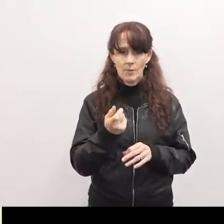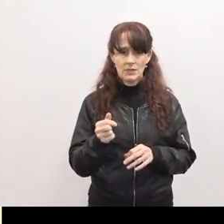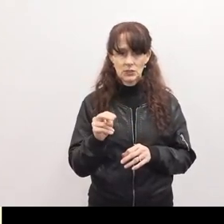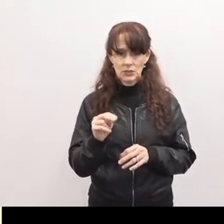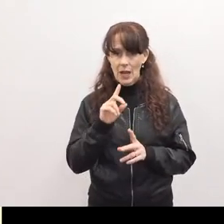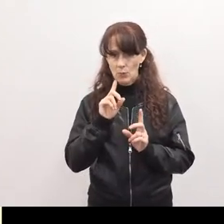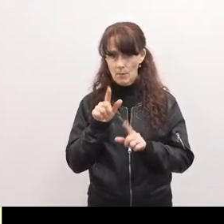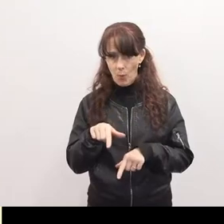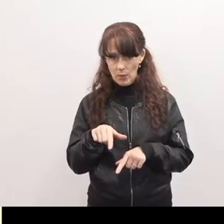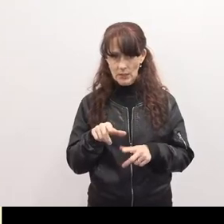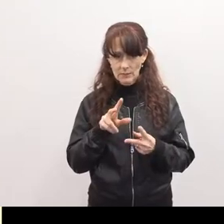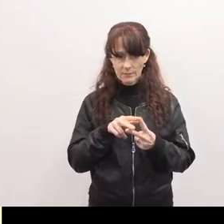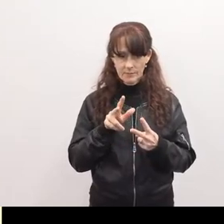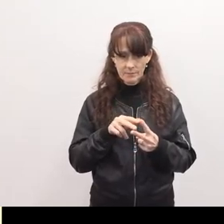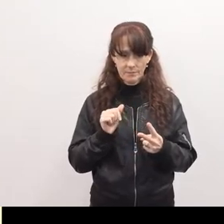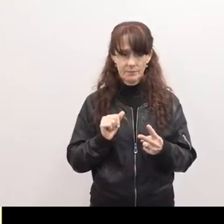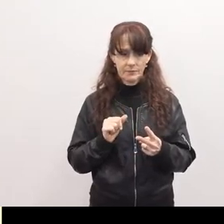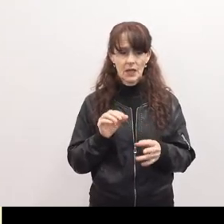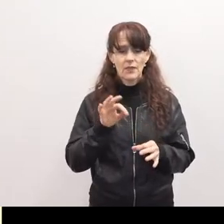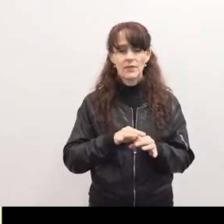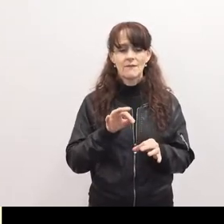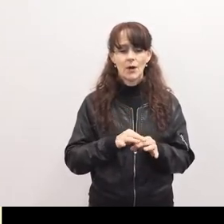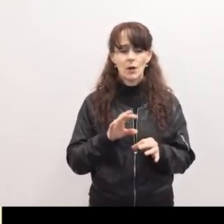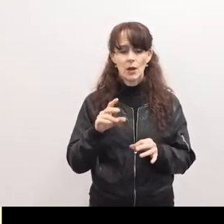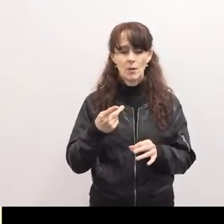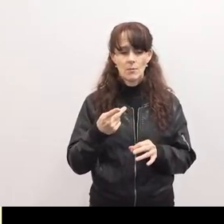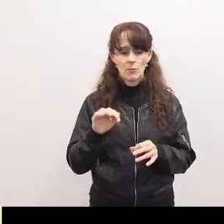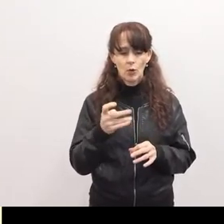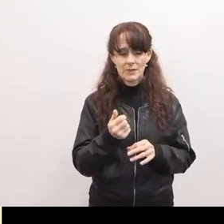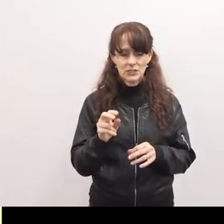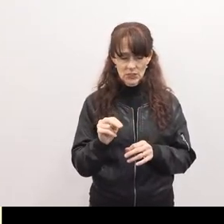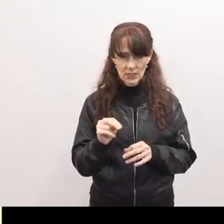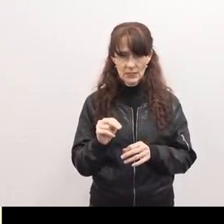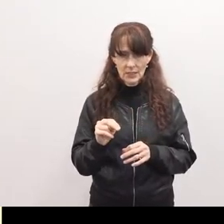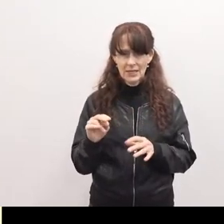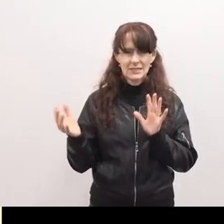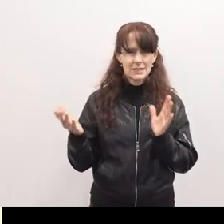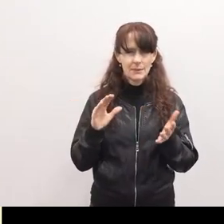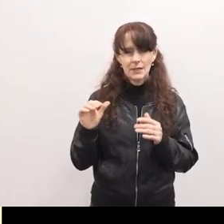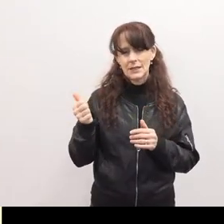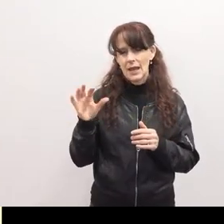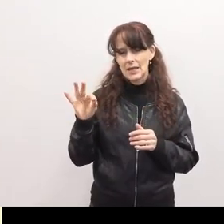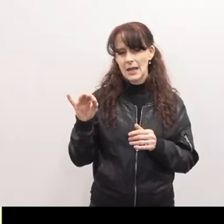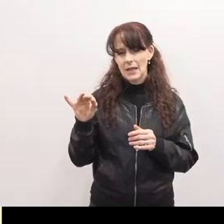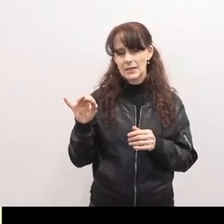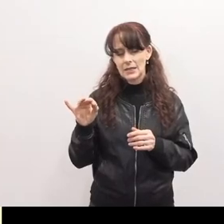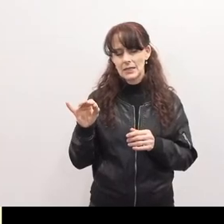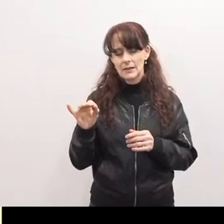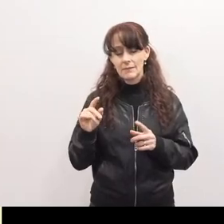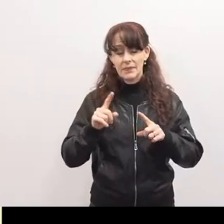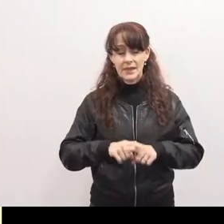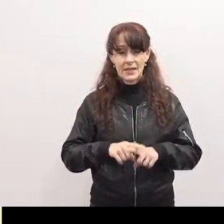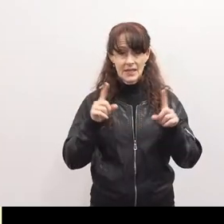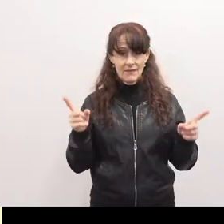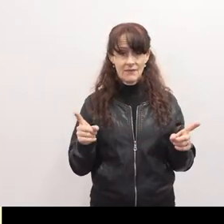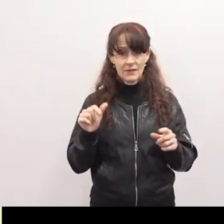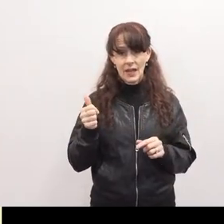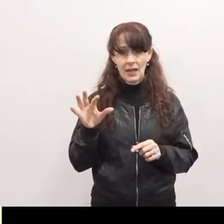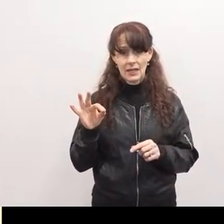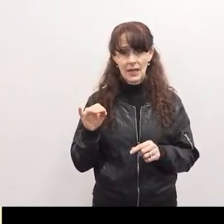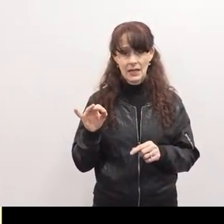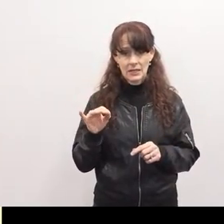reporting. The voting prohibition is very similar to 1090. The big difference is in 1090,